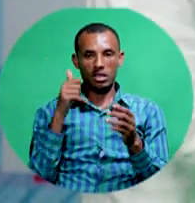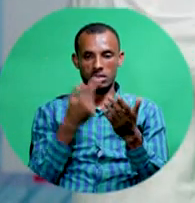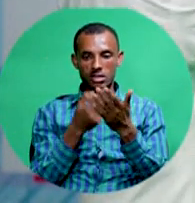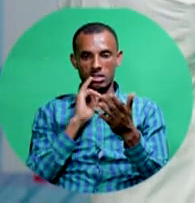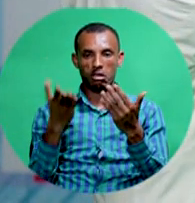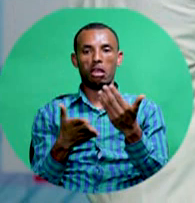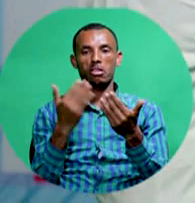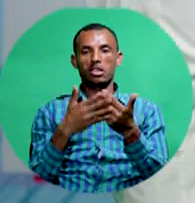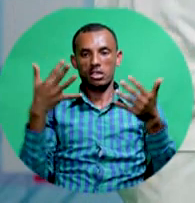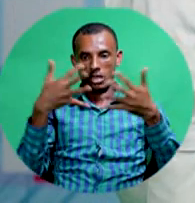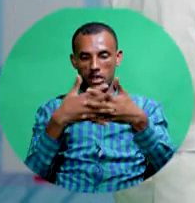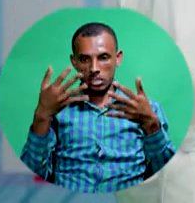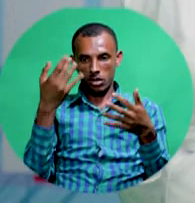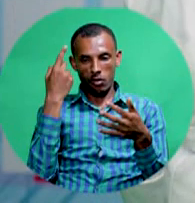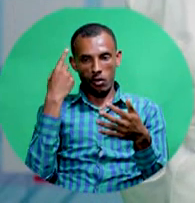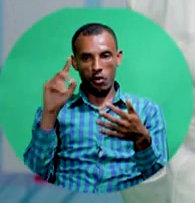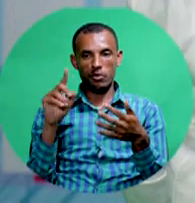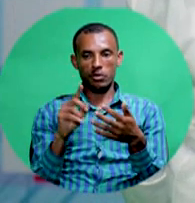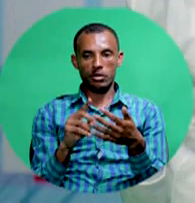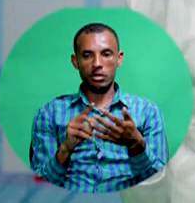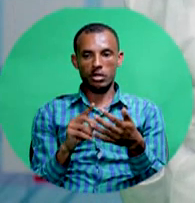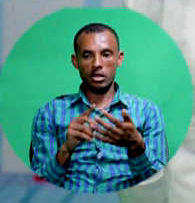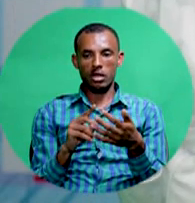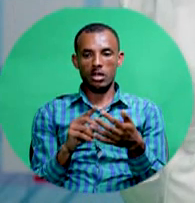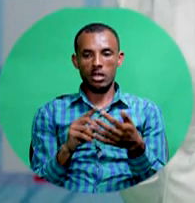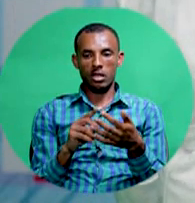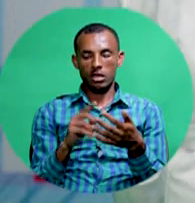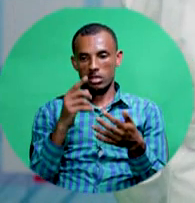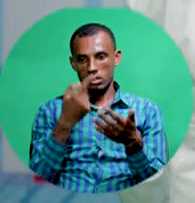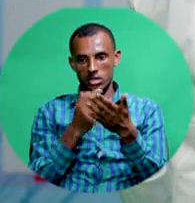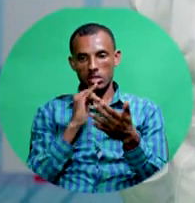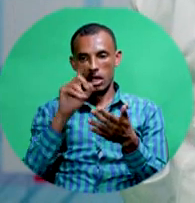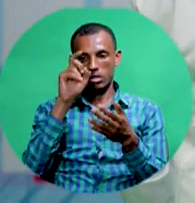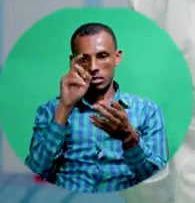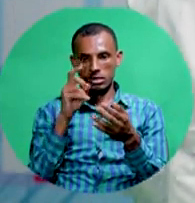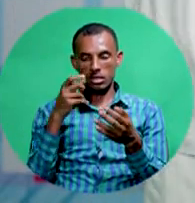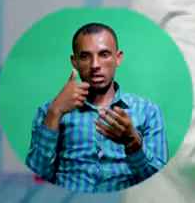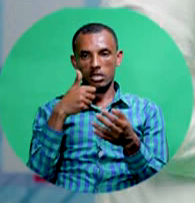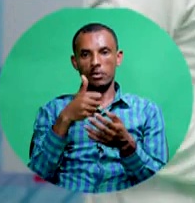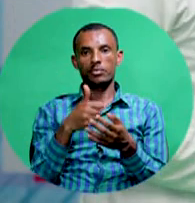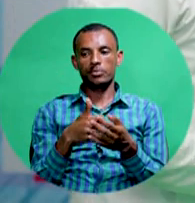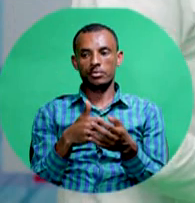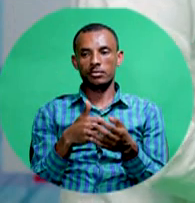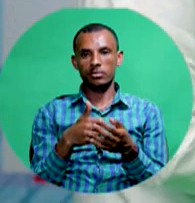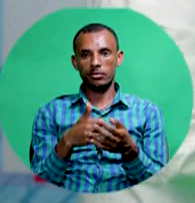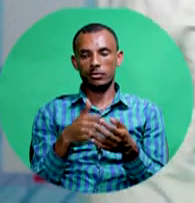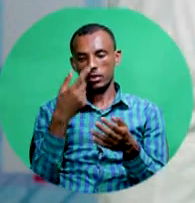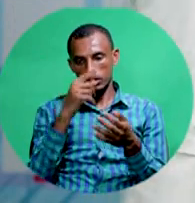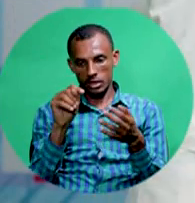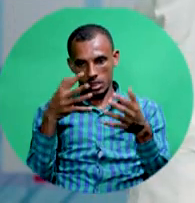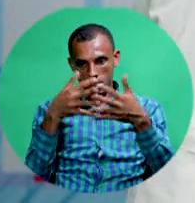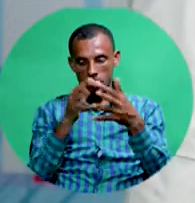remember. So the integration of e raised to x dx simply is e raised to x itself, but we have the constant integration